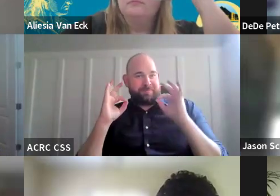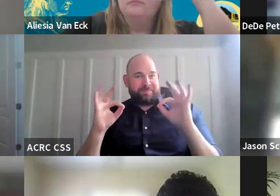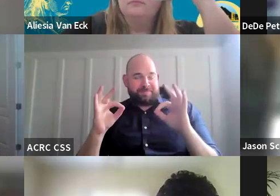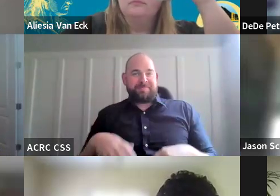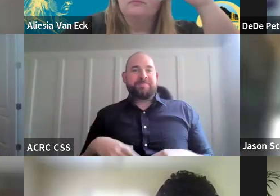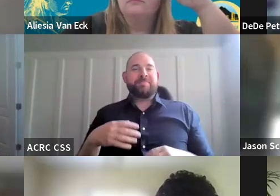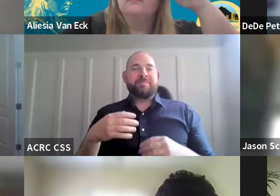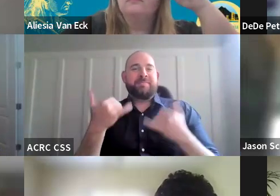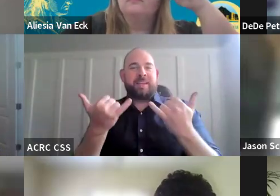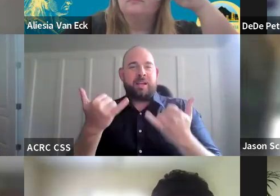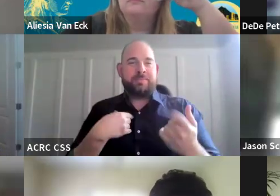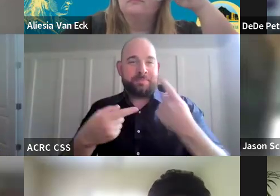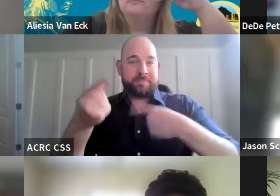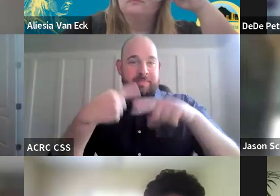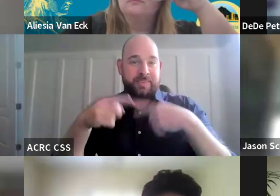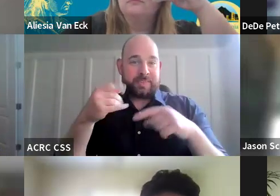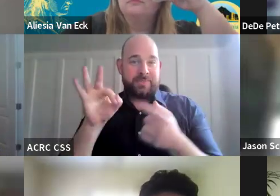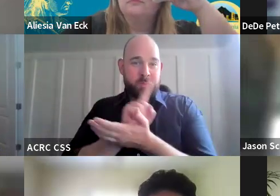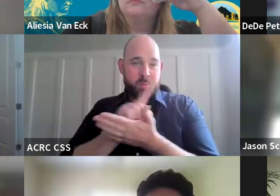Okay, good morning.